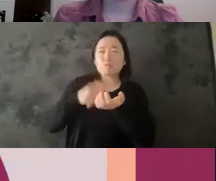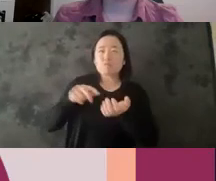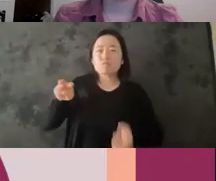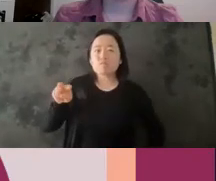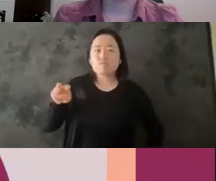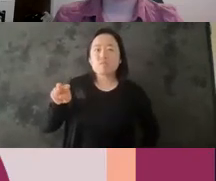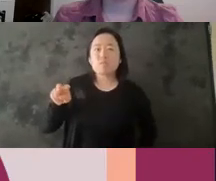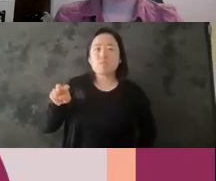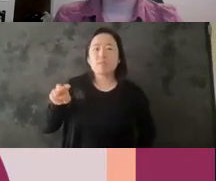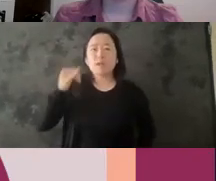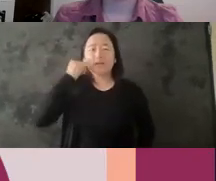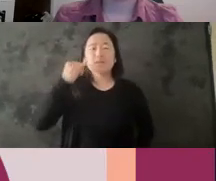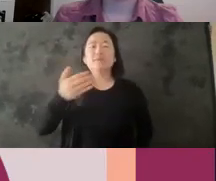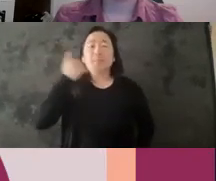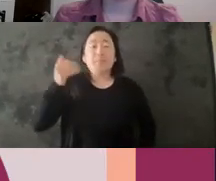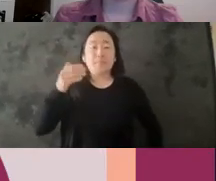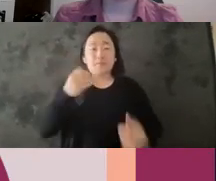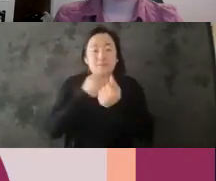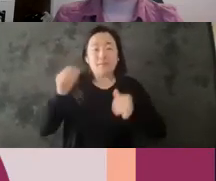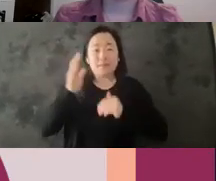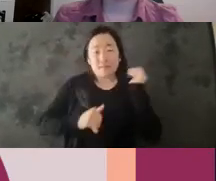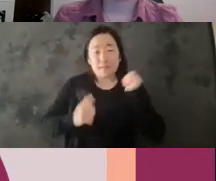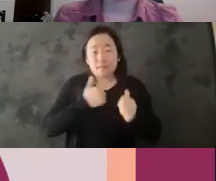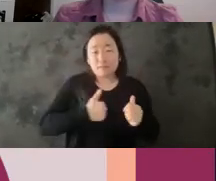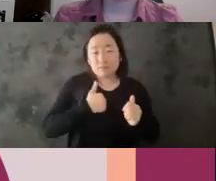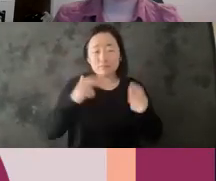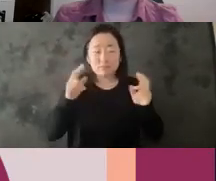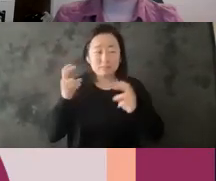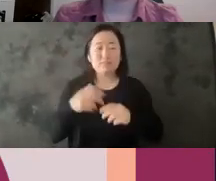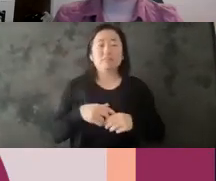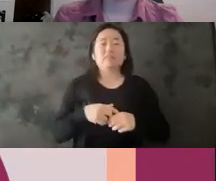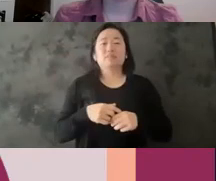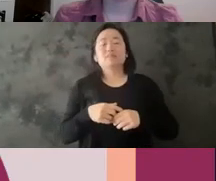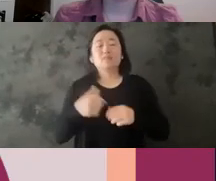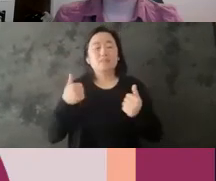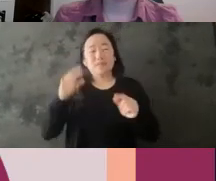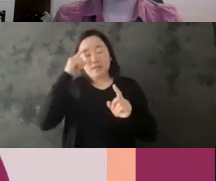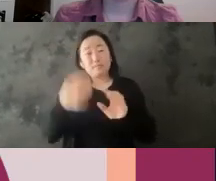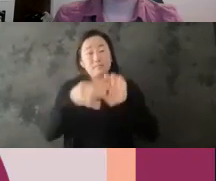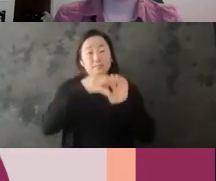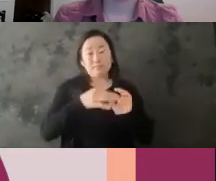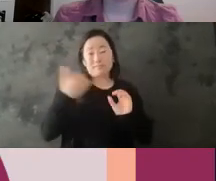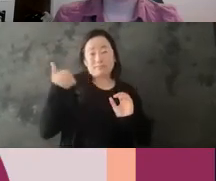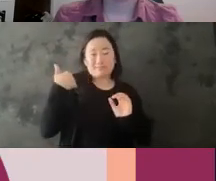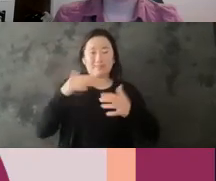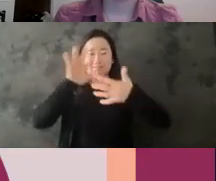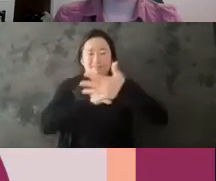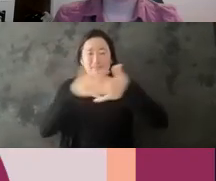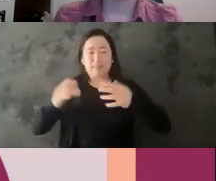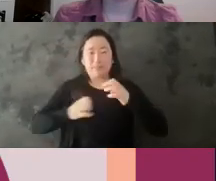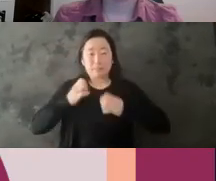safe than sorry, you know. And so kind of tying that back to the last slide about emotions, if our threat system